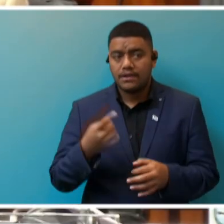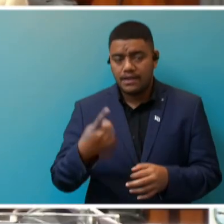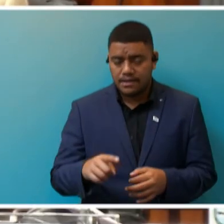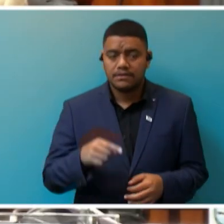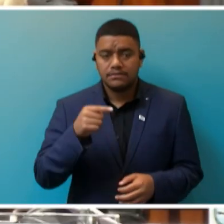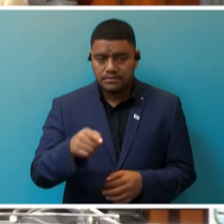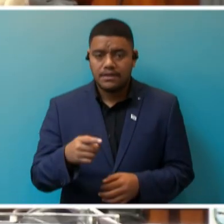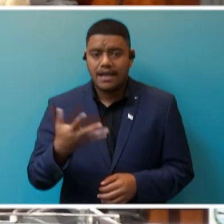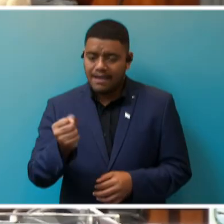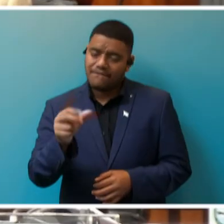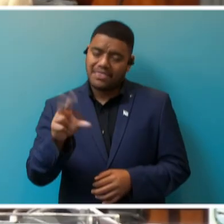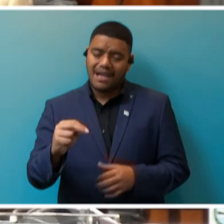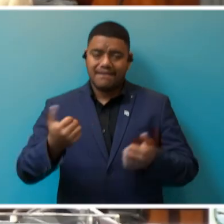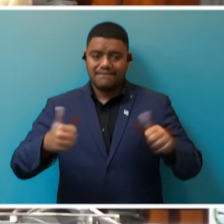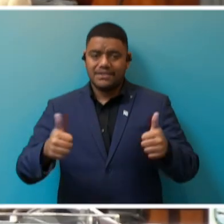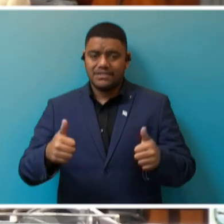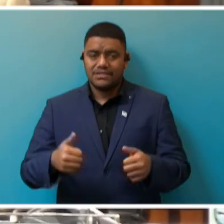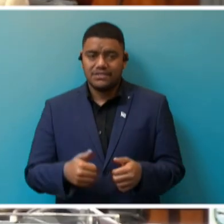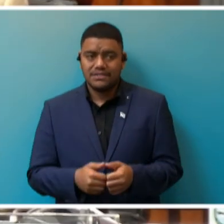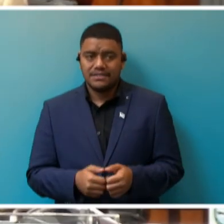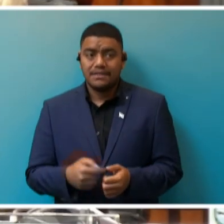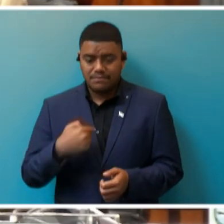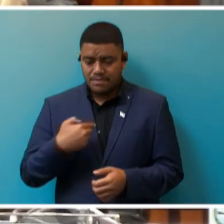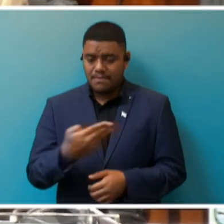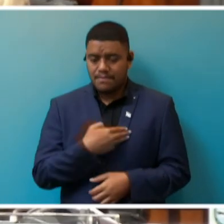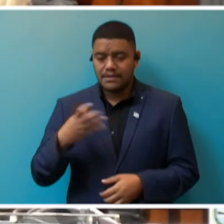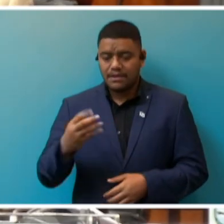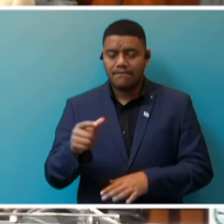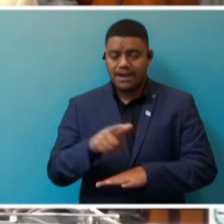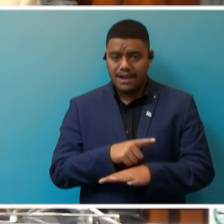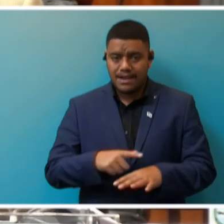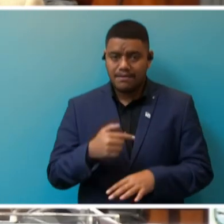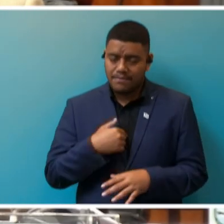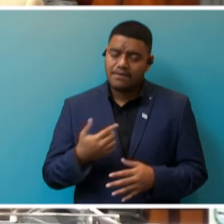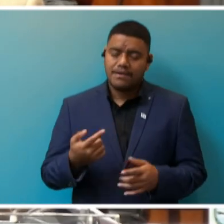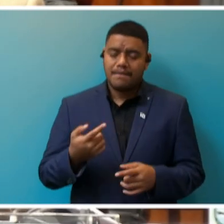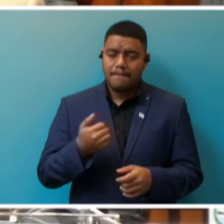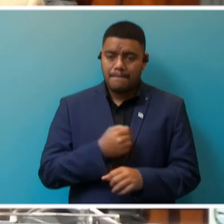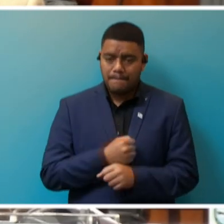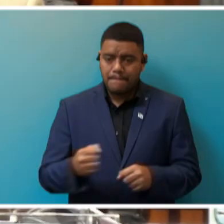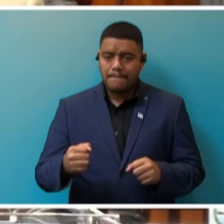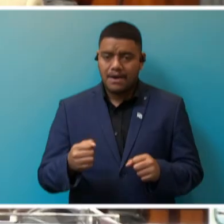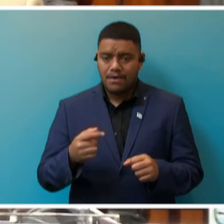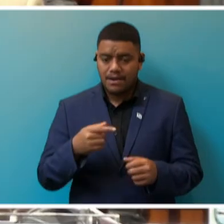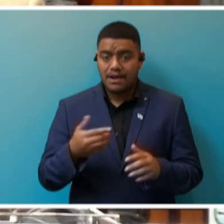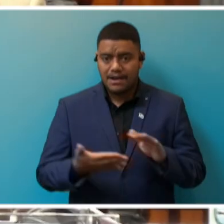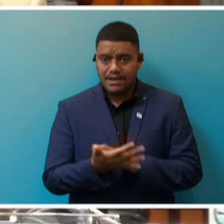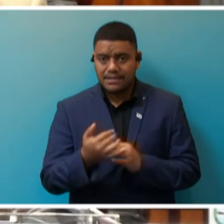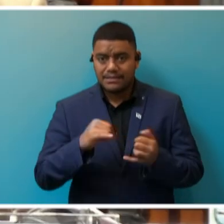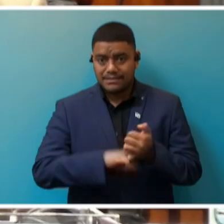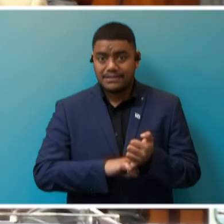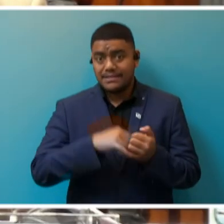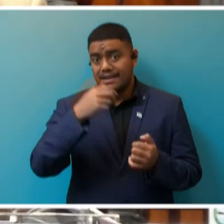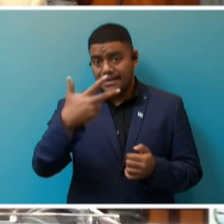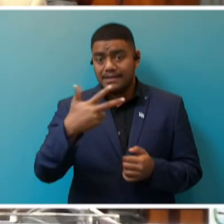that has been done. And I, as Minister for Lands, have exercised my powers under Section 8 of the State